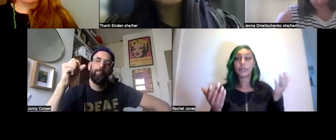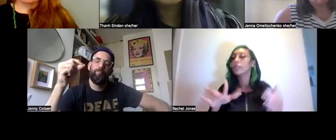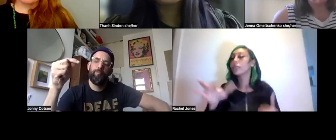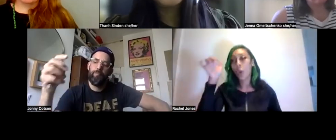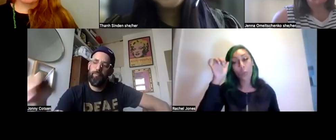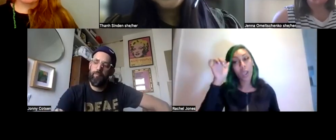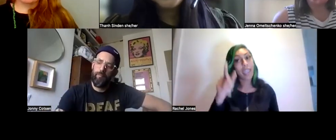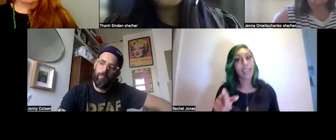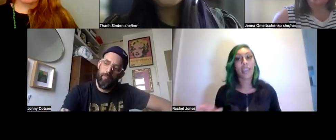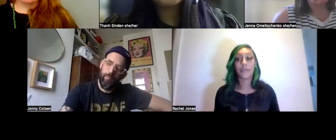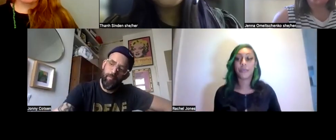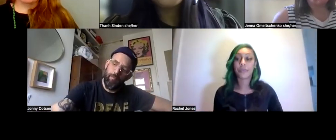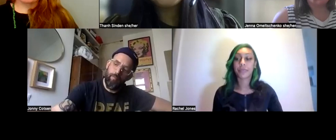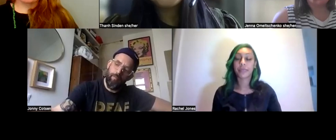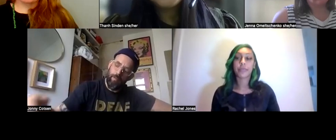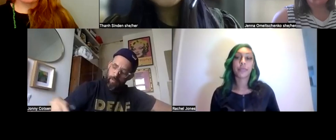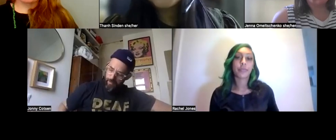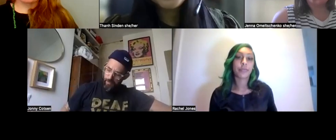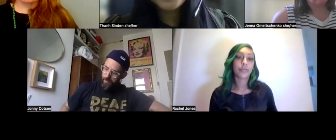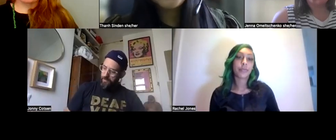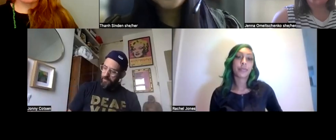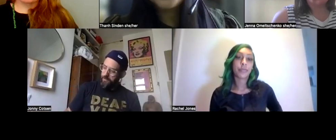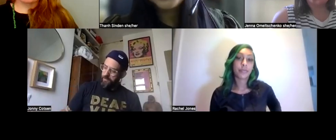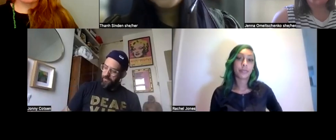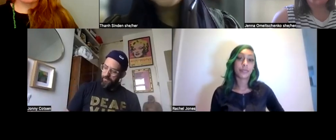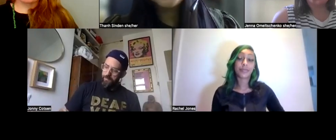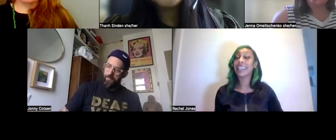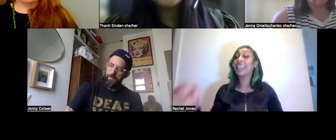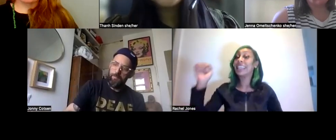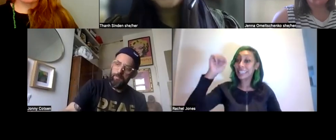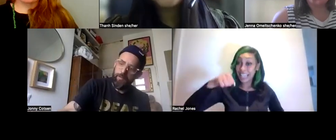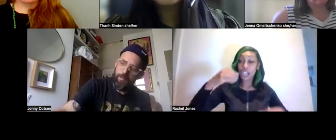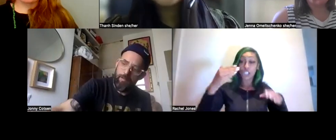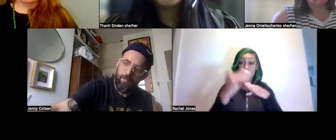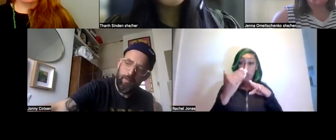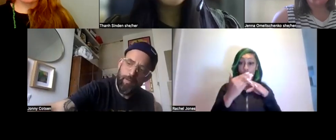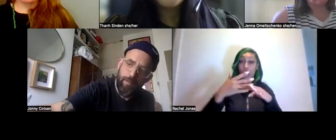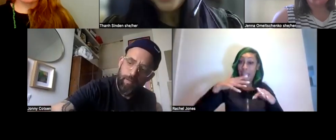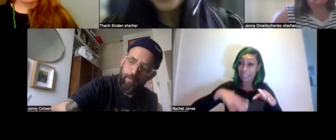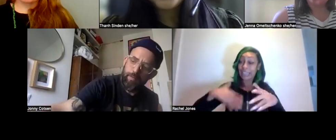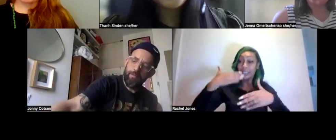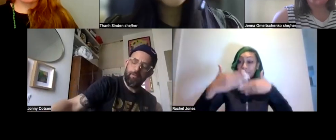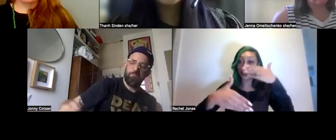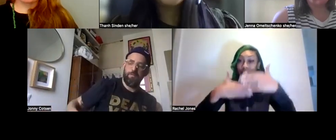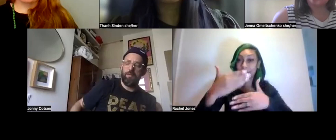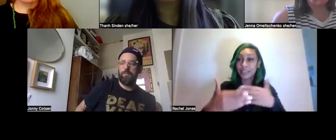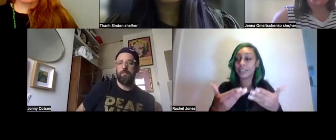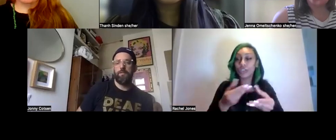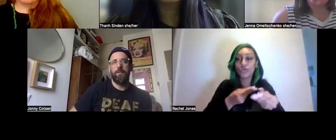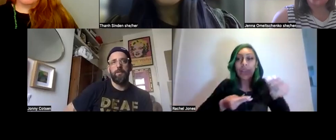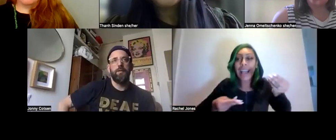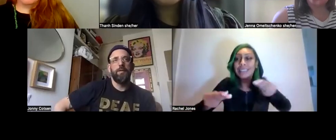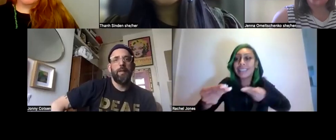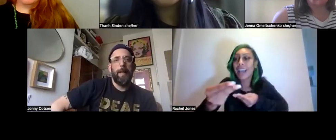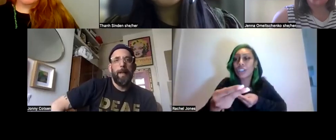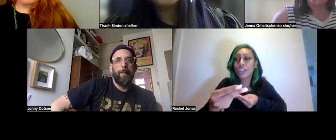aware of, because actually if you, yes, there is a piece of work that needs to be done and there is a transactional element to